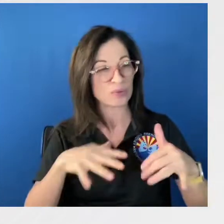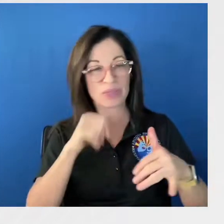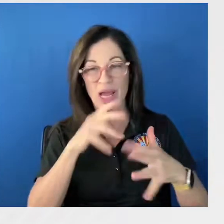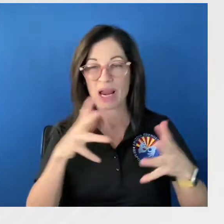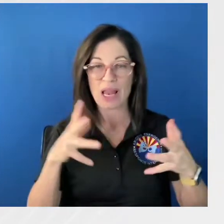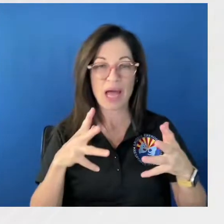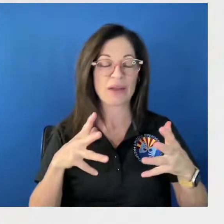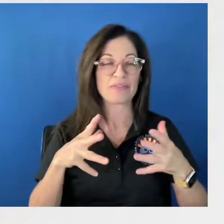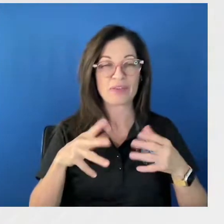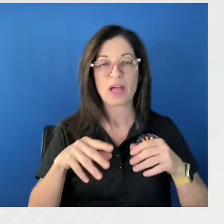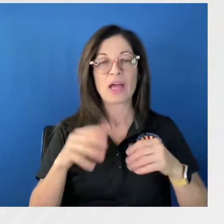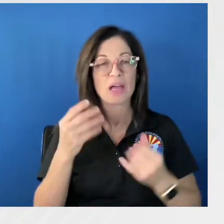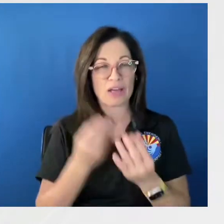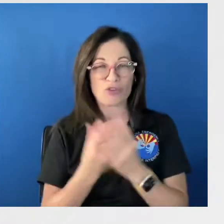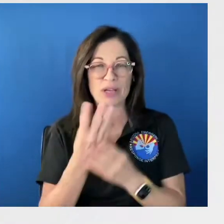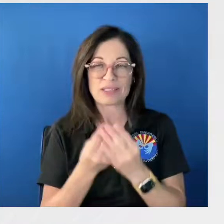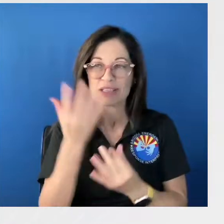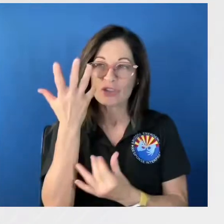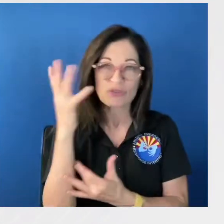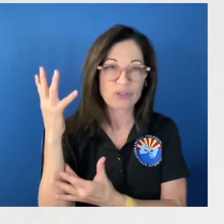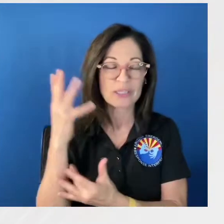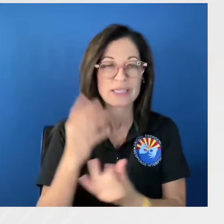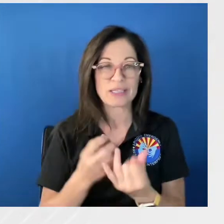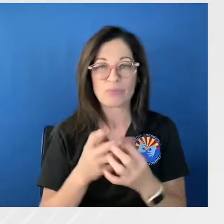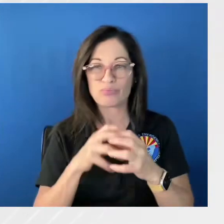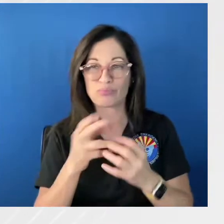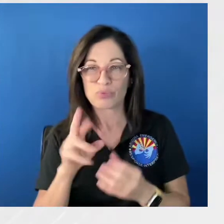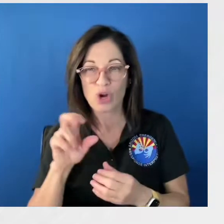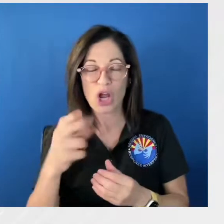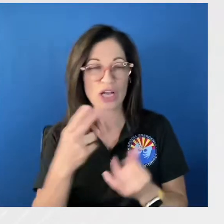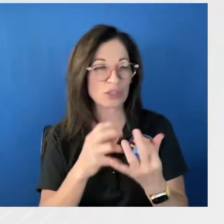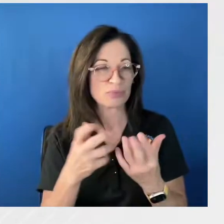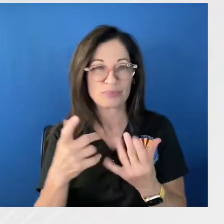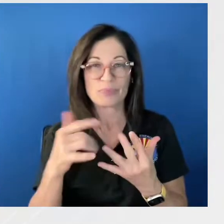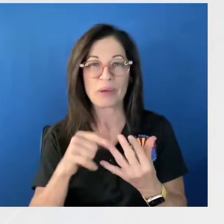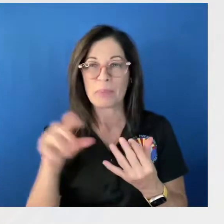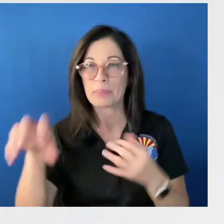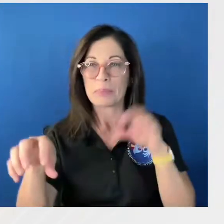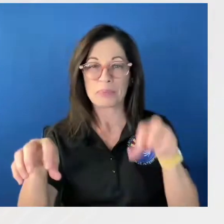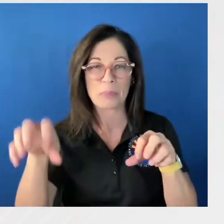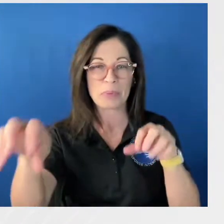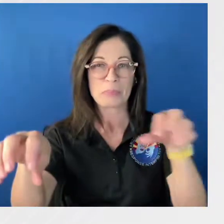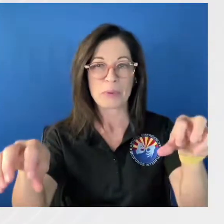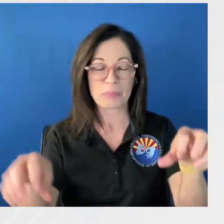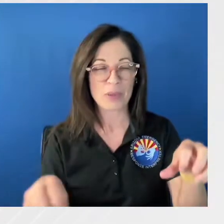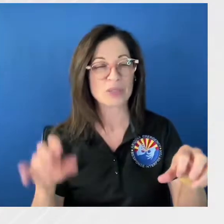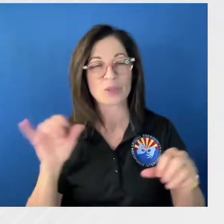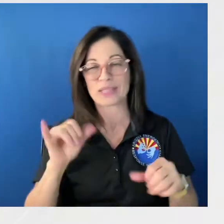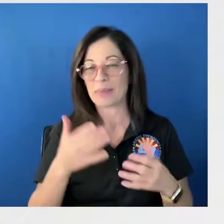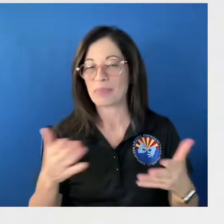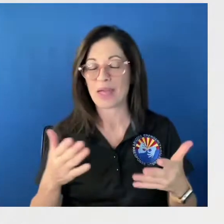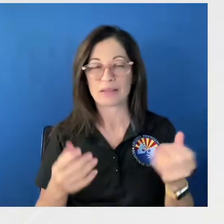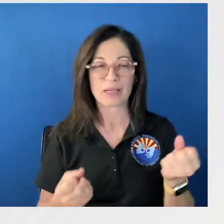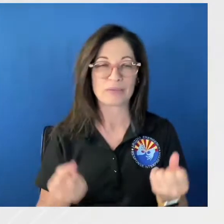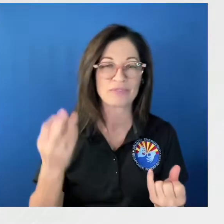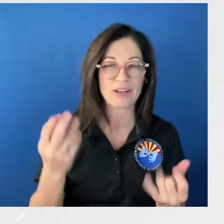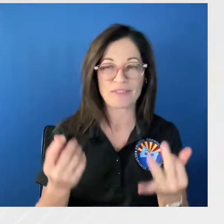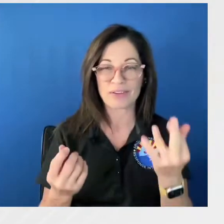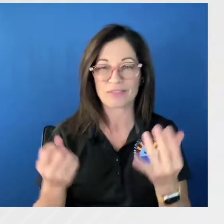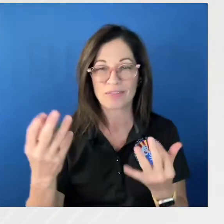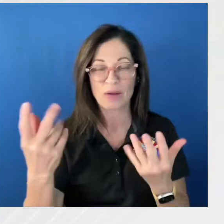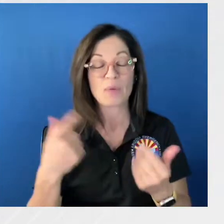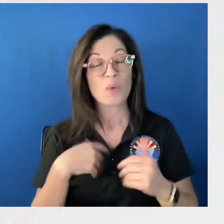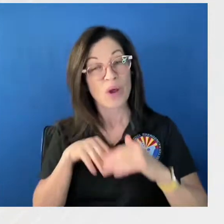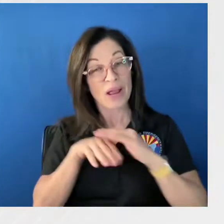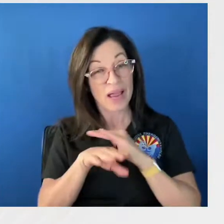there. Not a lot of bushes or too much of that kind of stuff. So this line here is going to be the same story as the other side. We're gaining access,